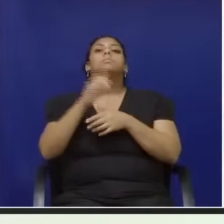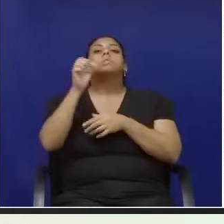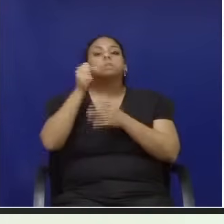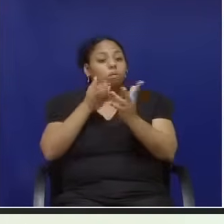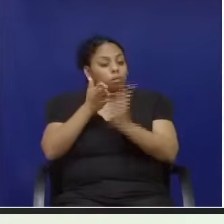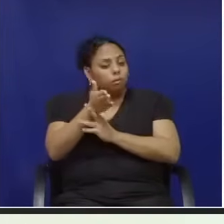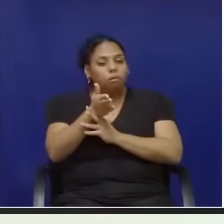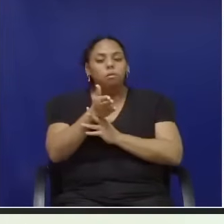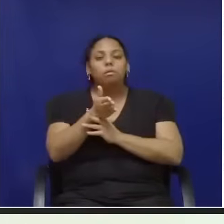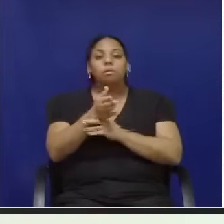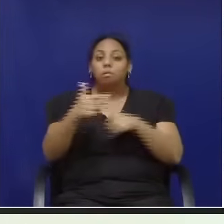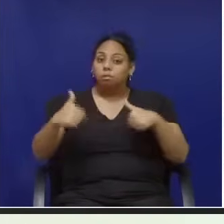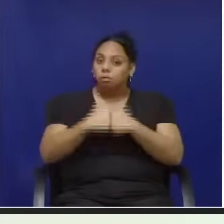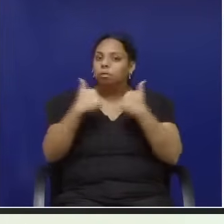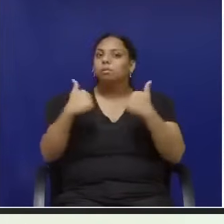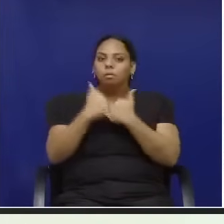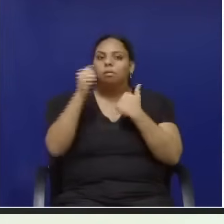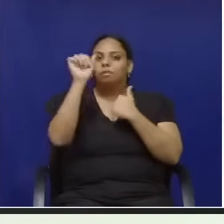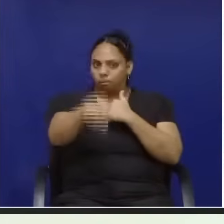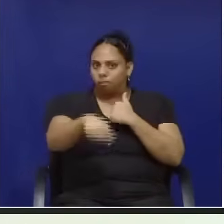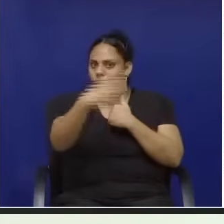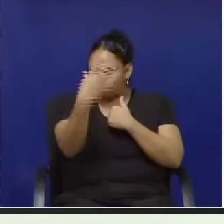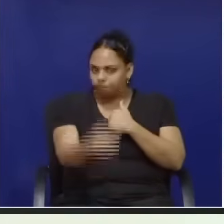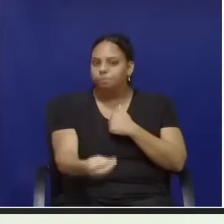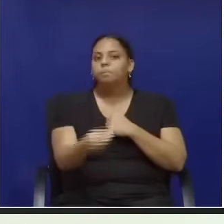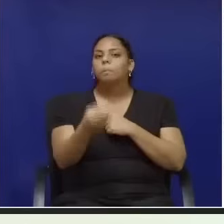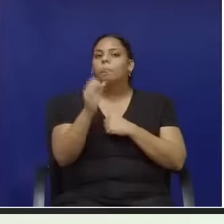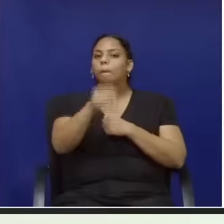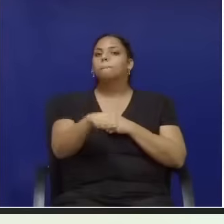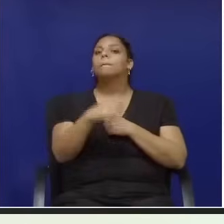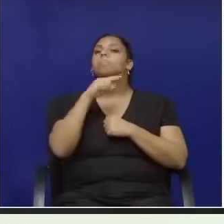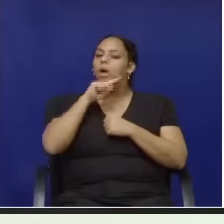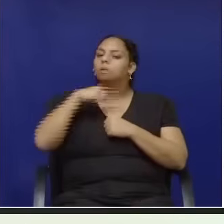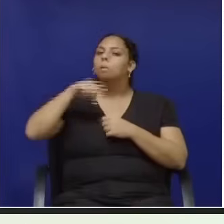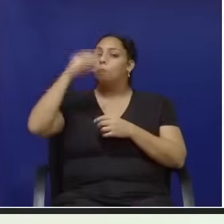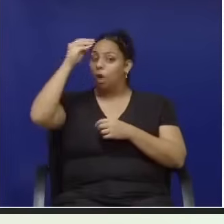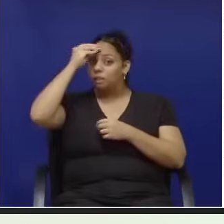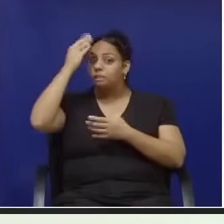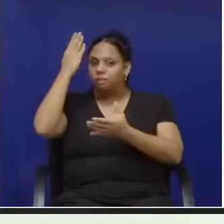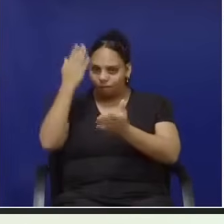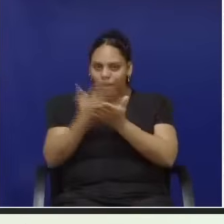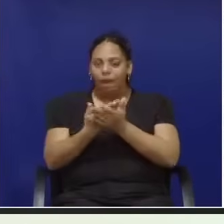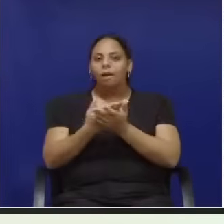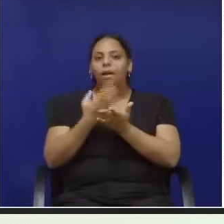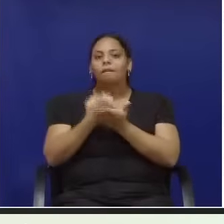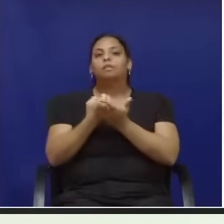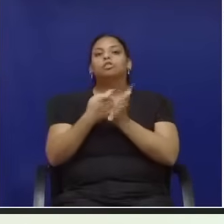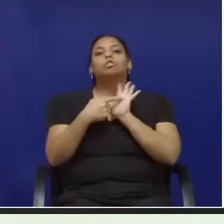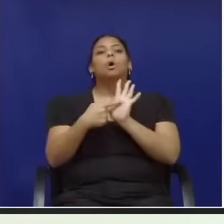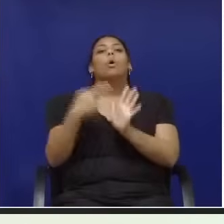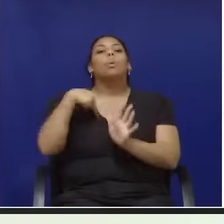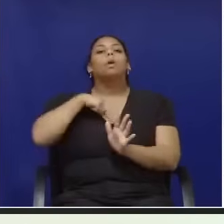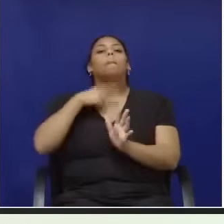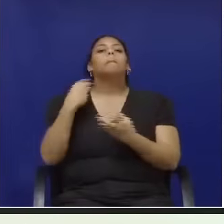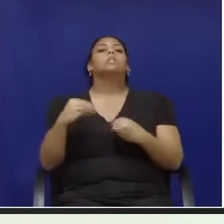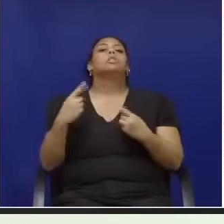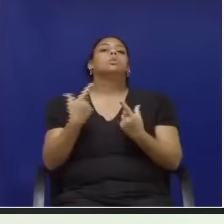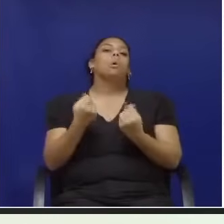through these challenges that we are confronted with. We acknowledge them, but work is proceeding. Thank